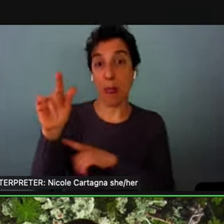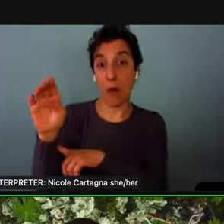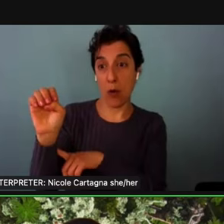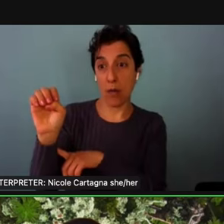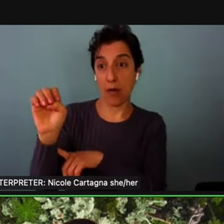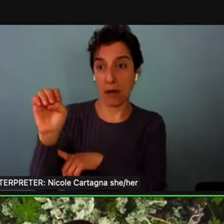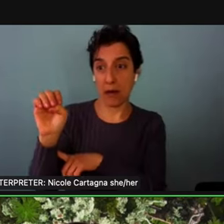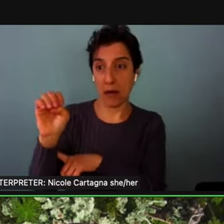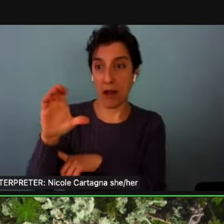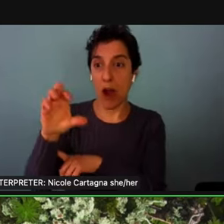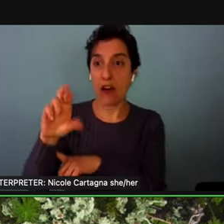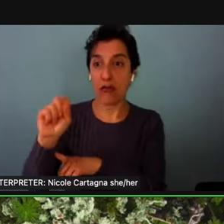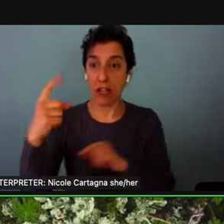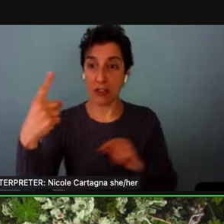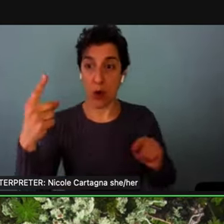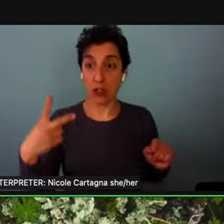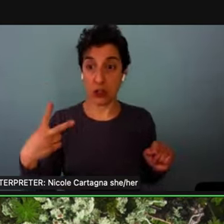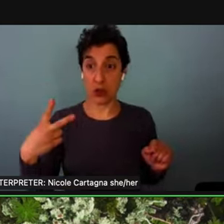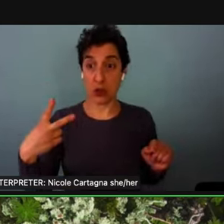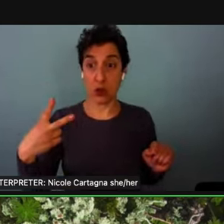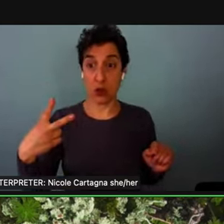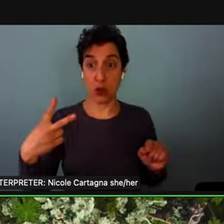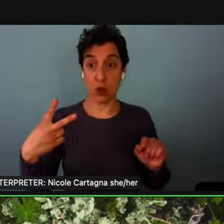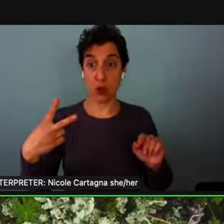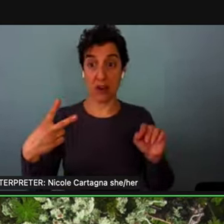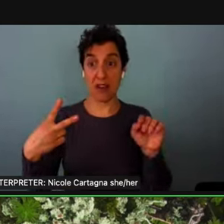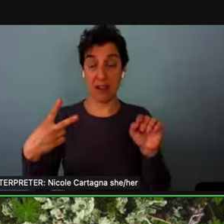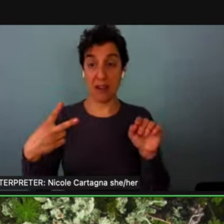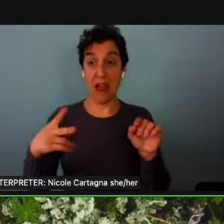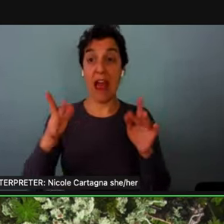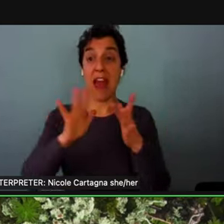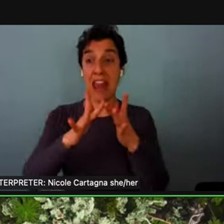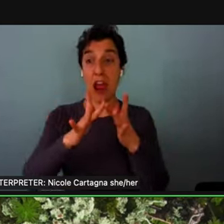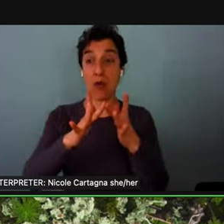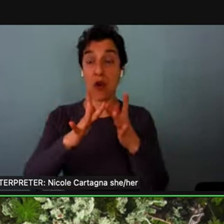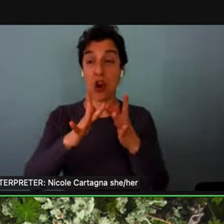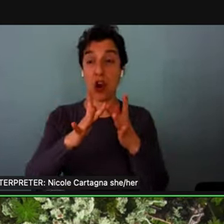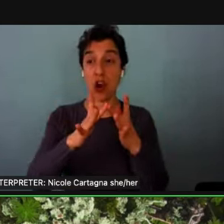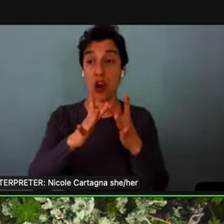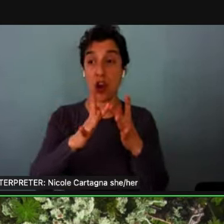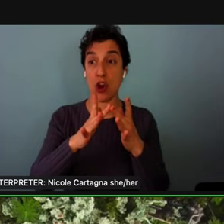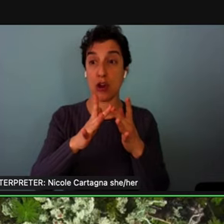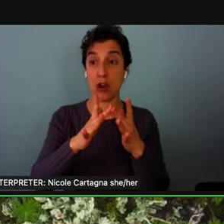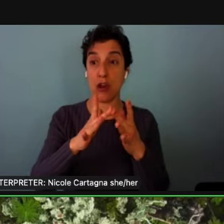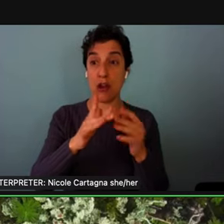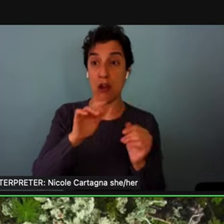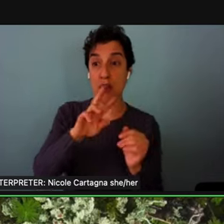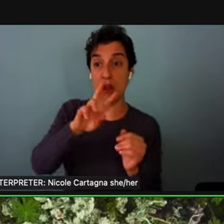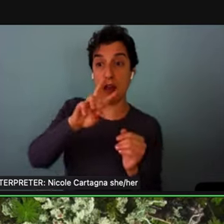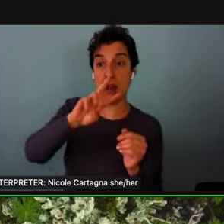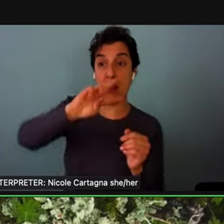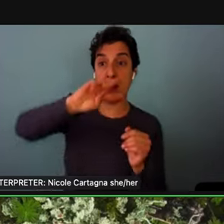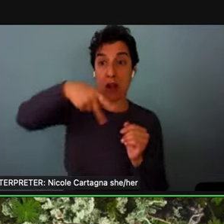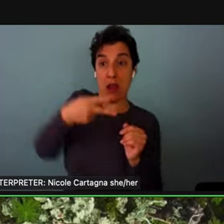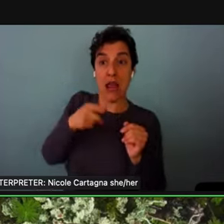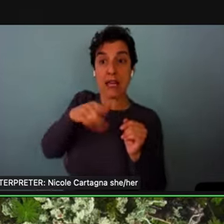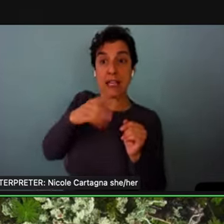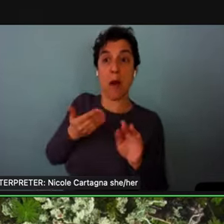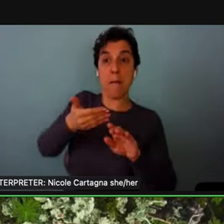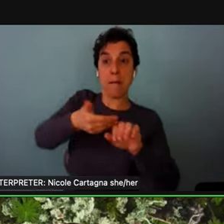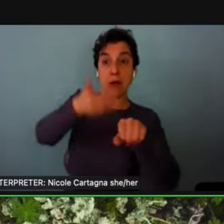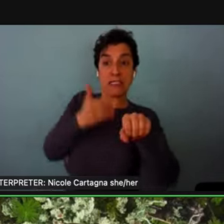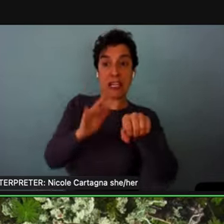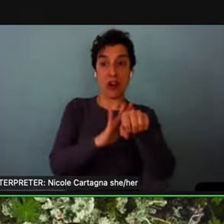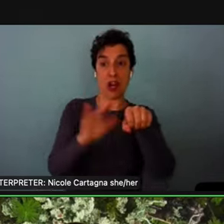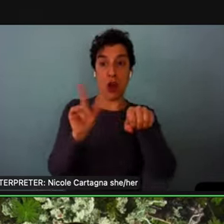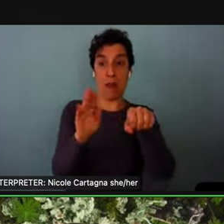and cross 2. The network order then reverses in the secondary map in the posterior lobe. And there is perhaps